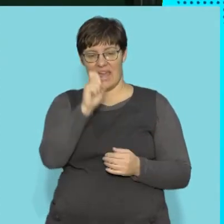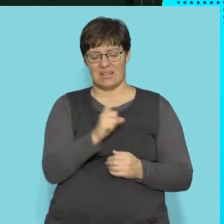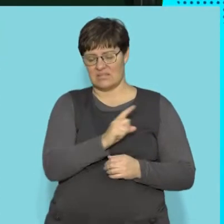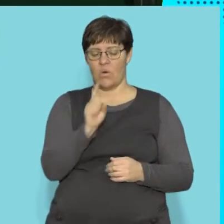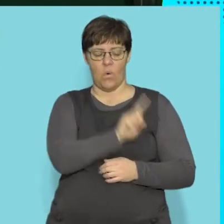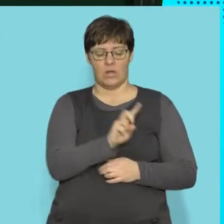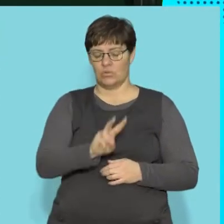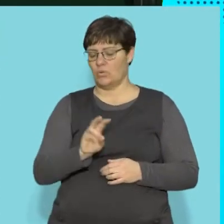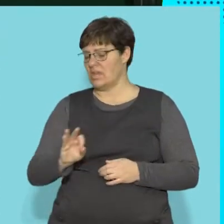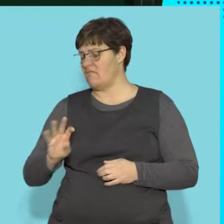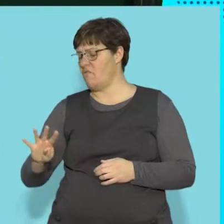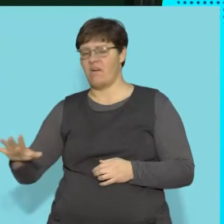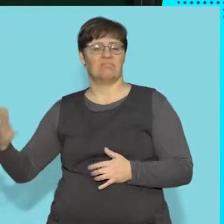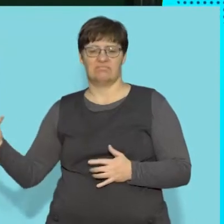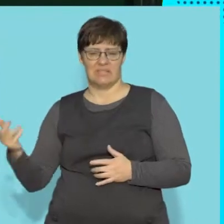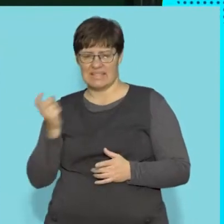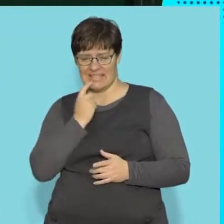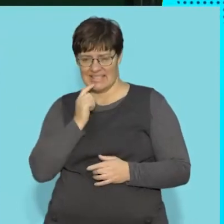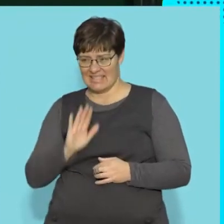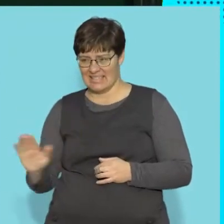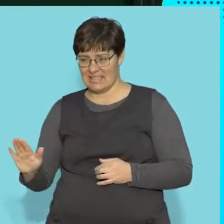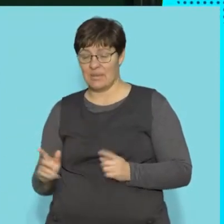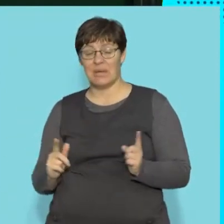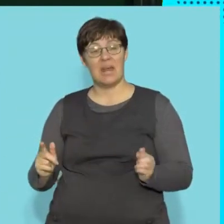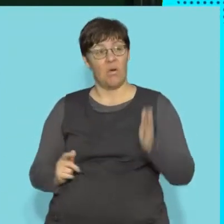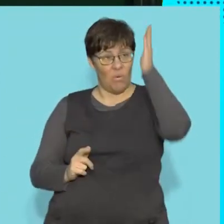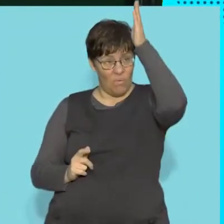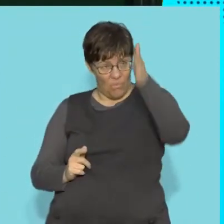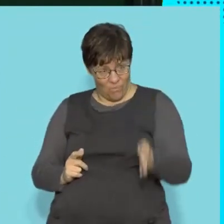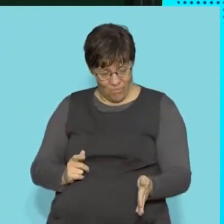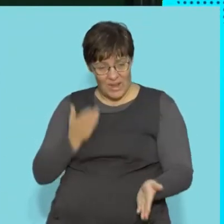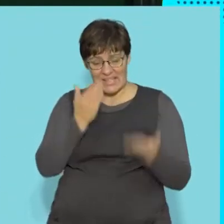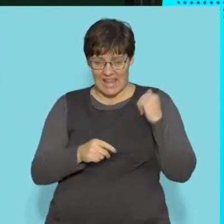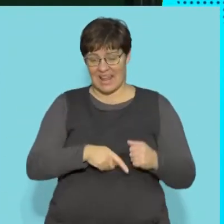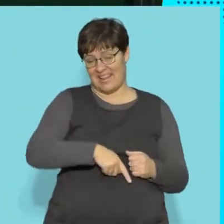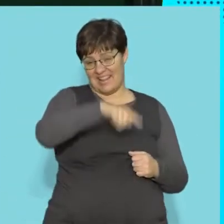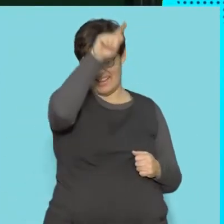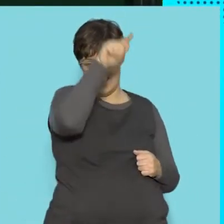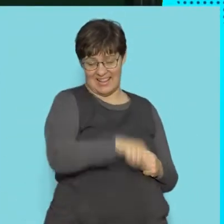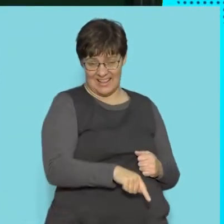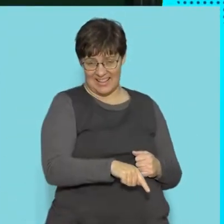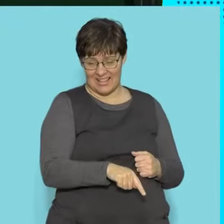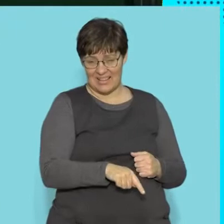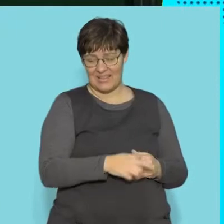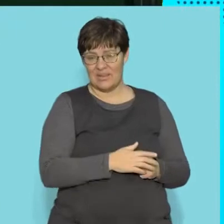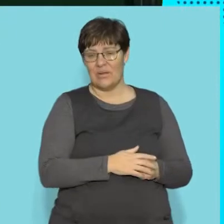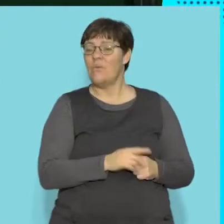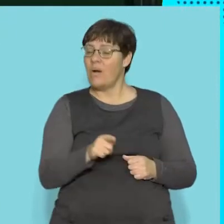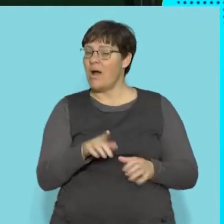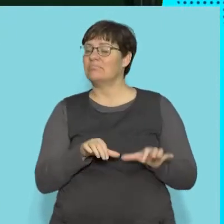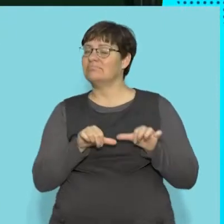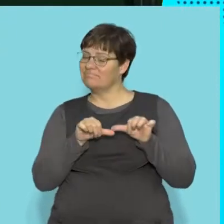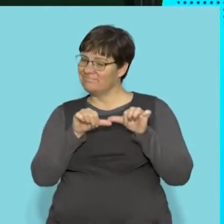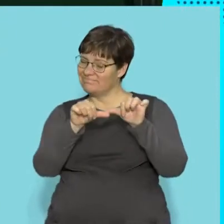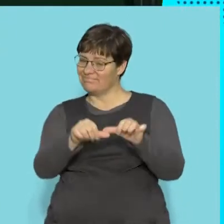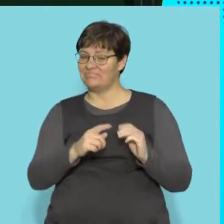1, 2, 3, right, the days. But now we have to make a scale for the y-axis that